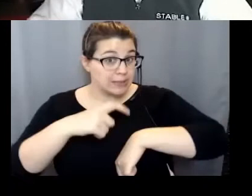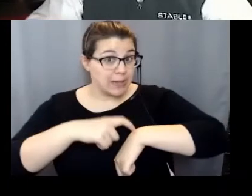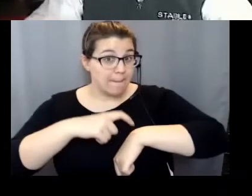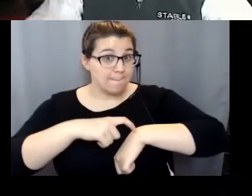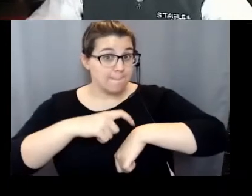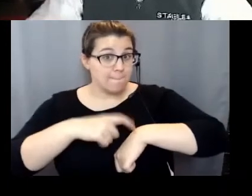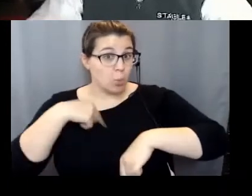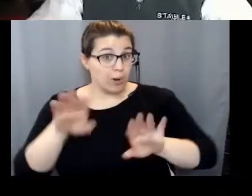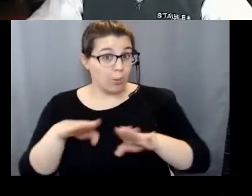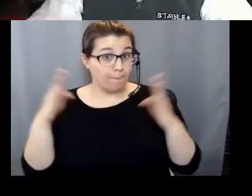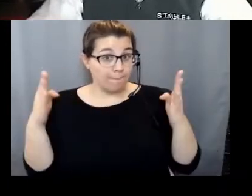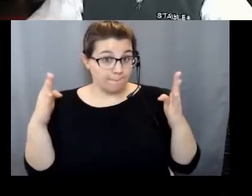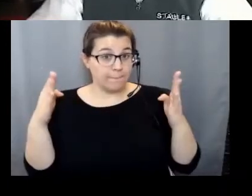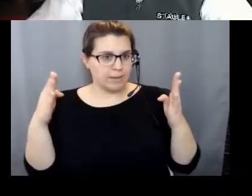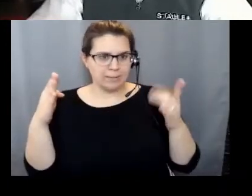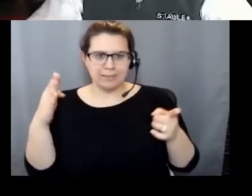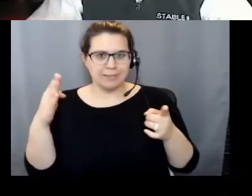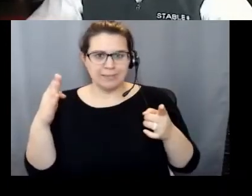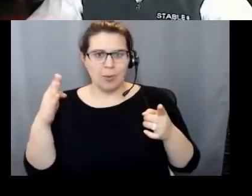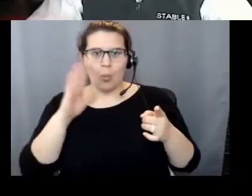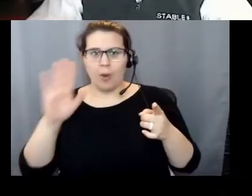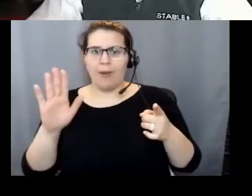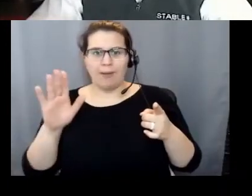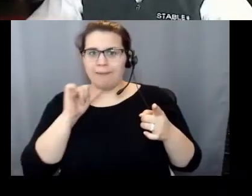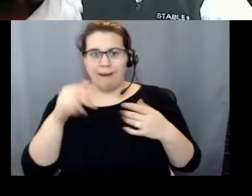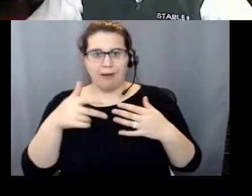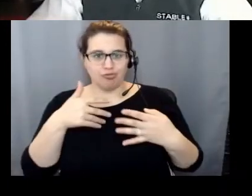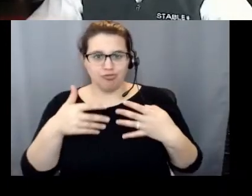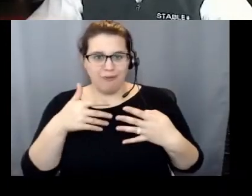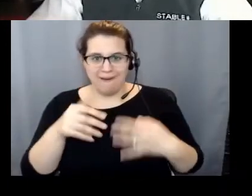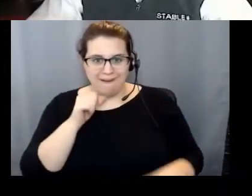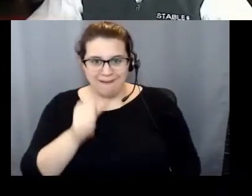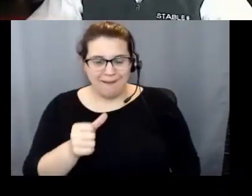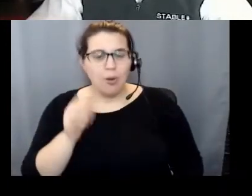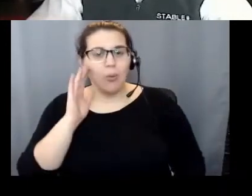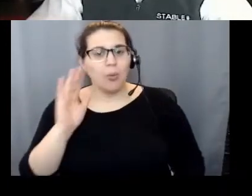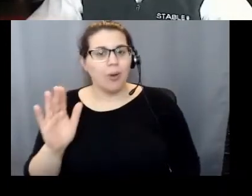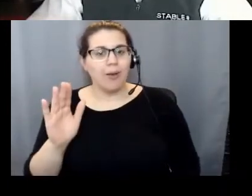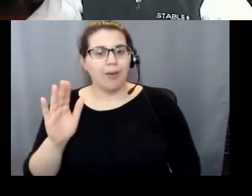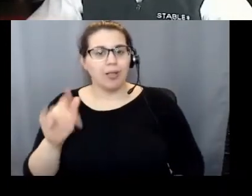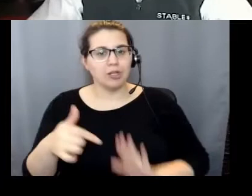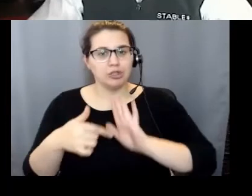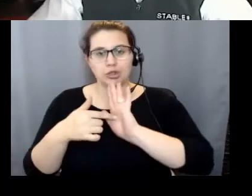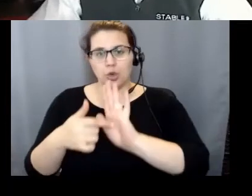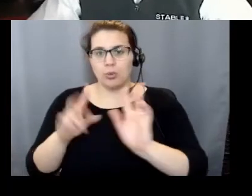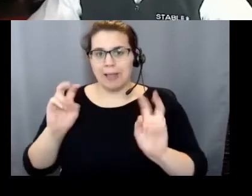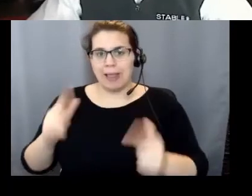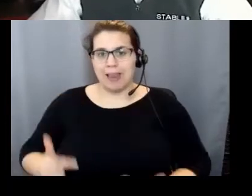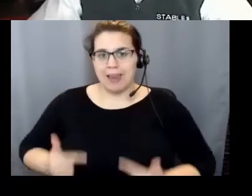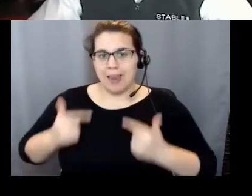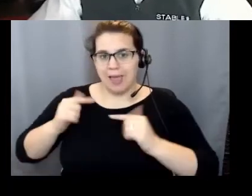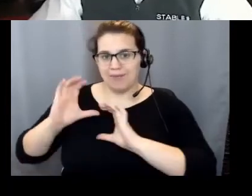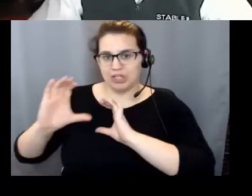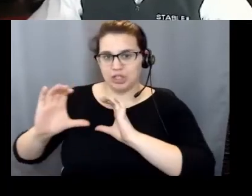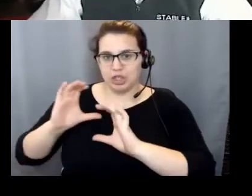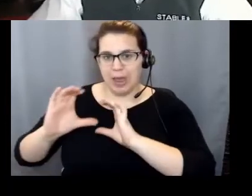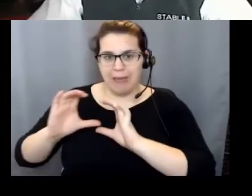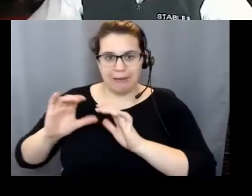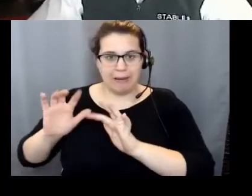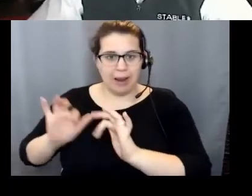hours, this question will not be grayed out and it will allow you to do a live chat with a customer